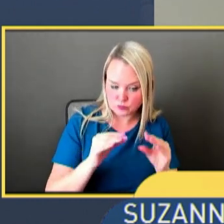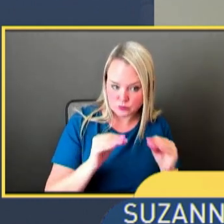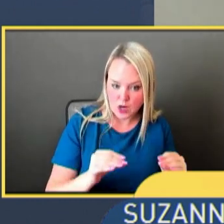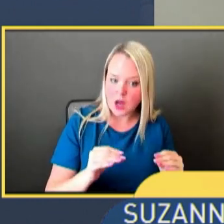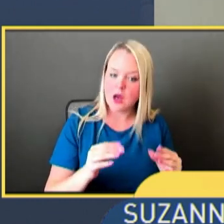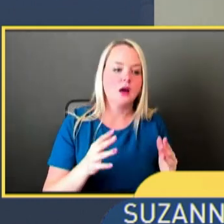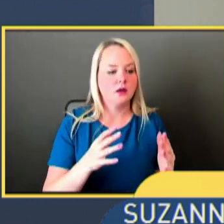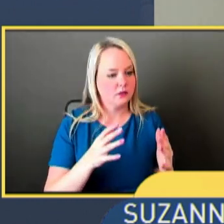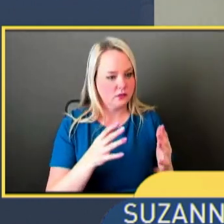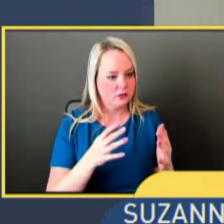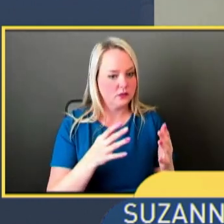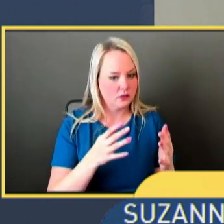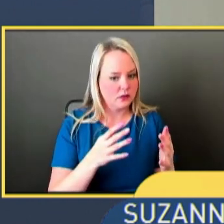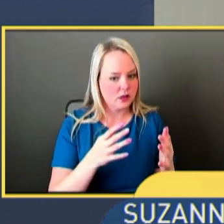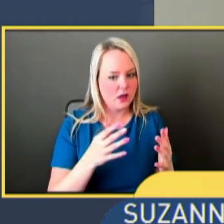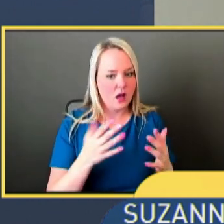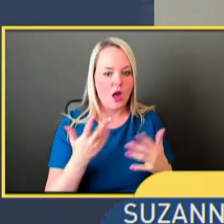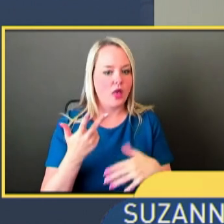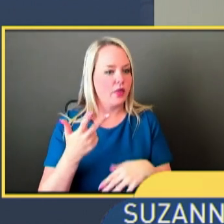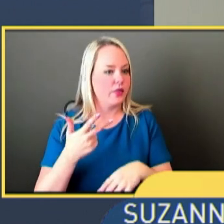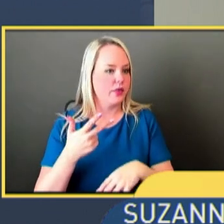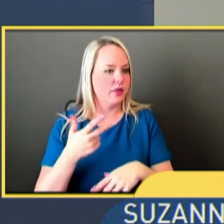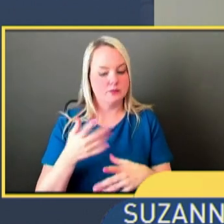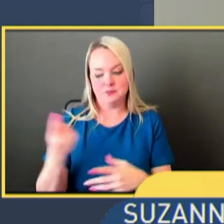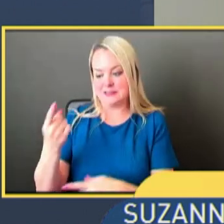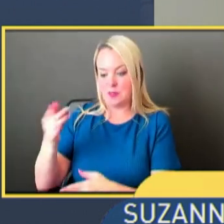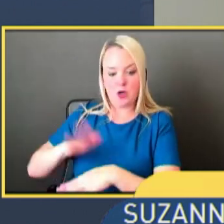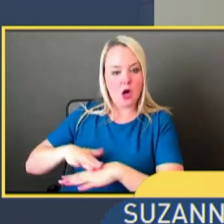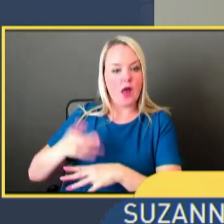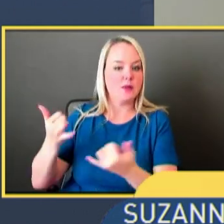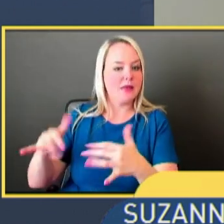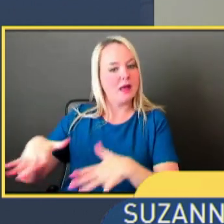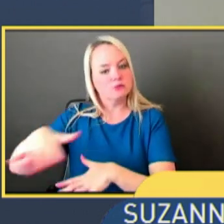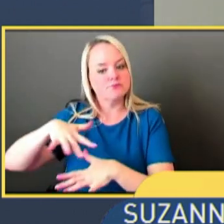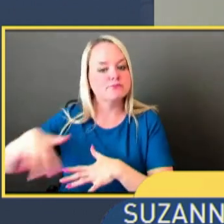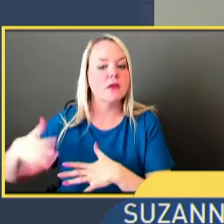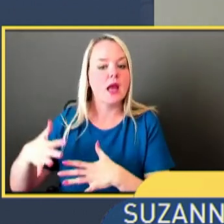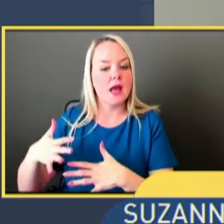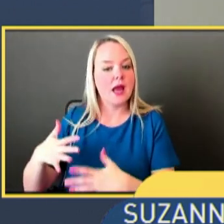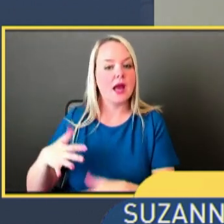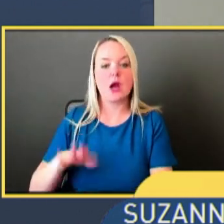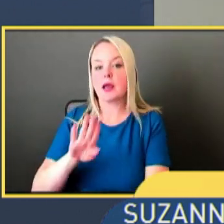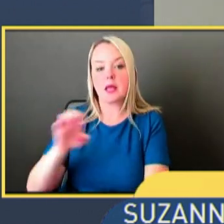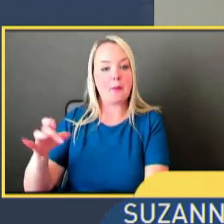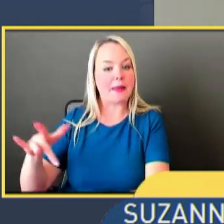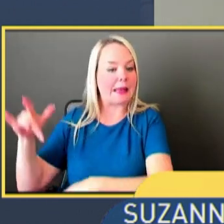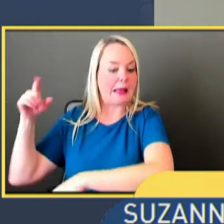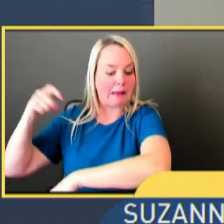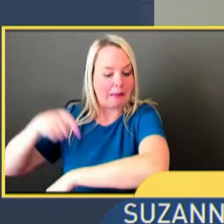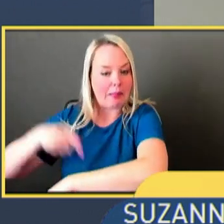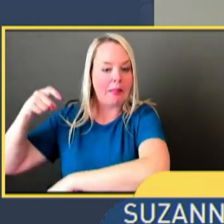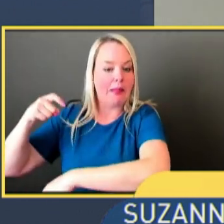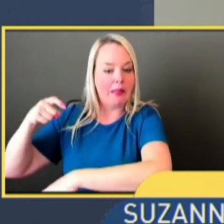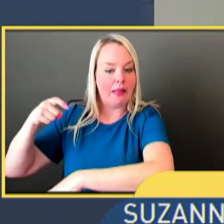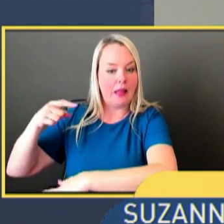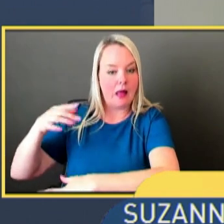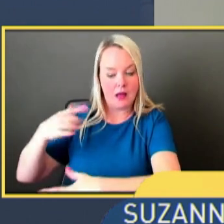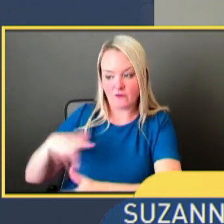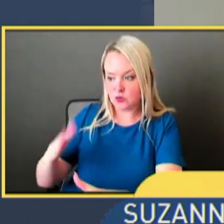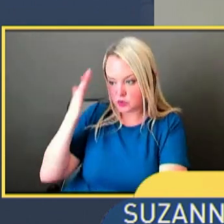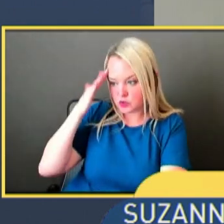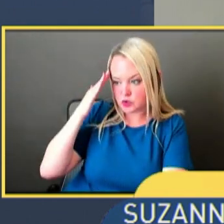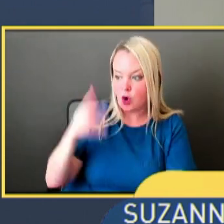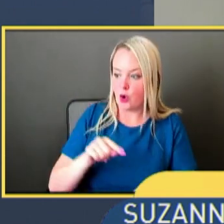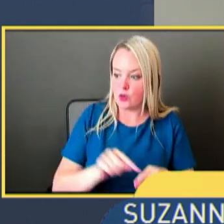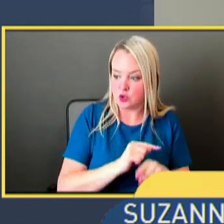it's the third time somebody's been stung by a bee and they have this type of reaction, I know for a fact that the person who's trained is going to grab